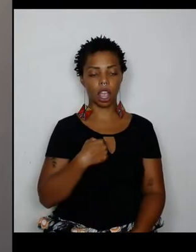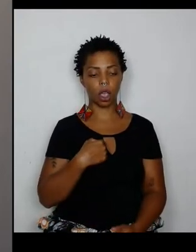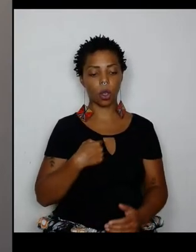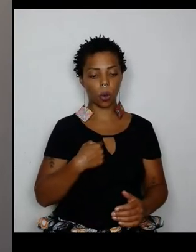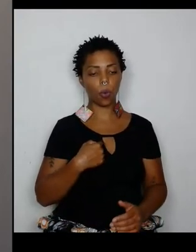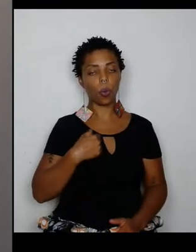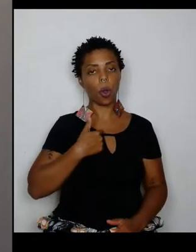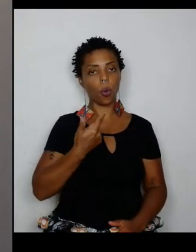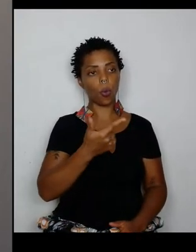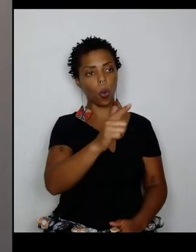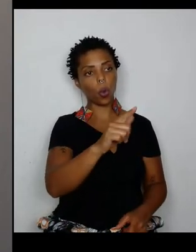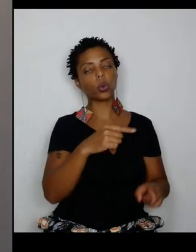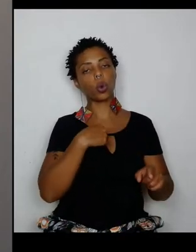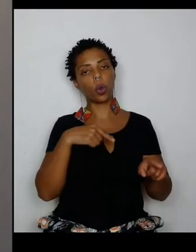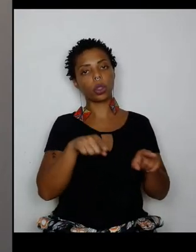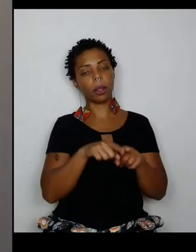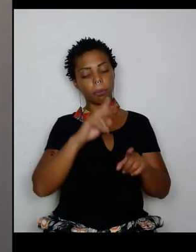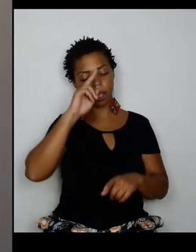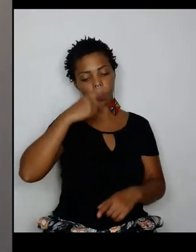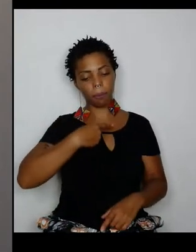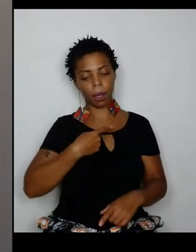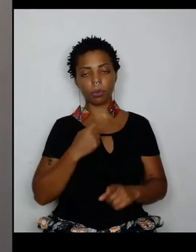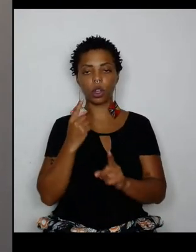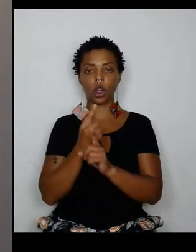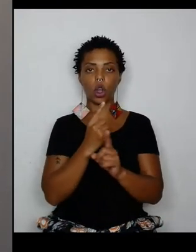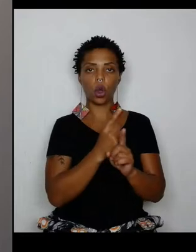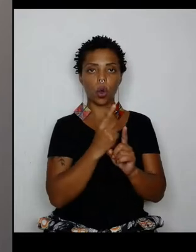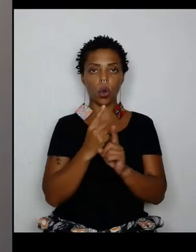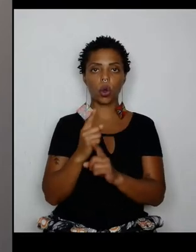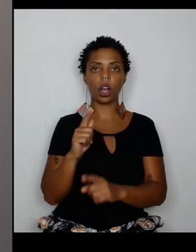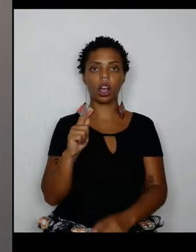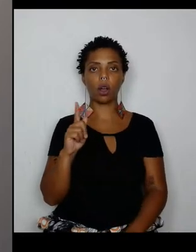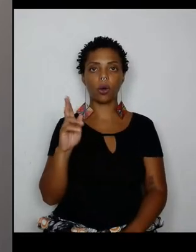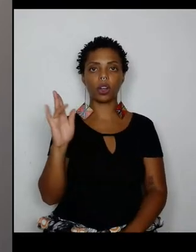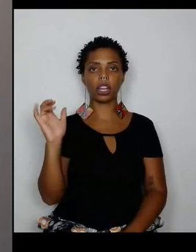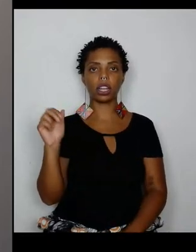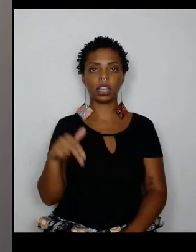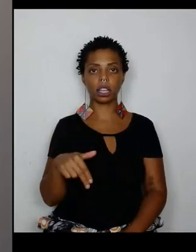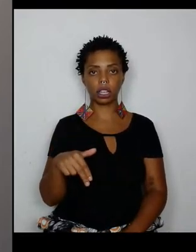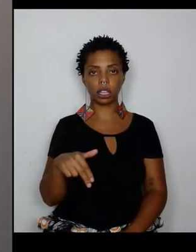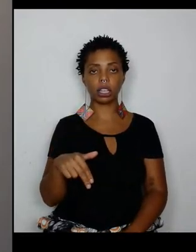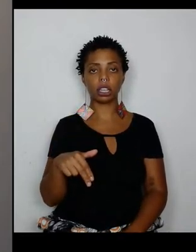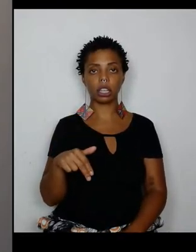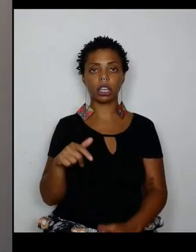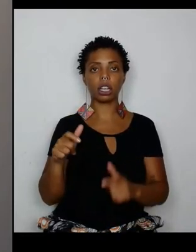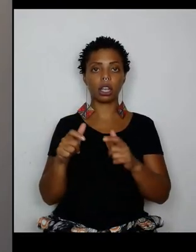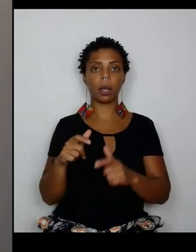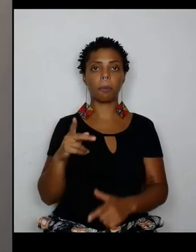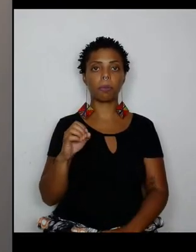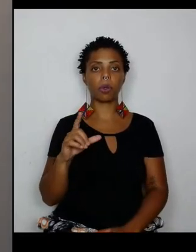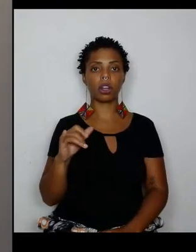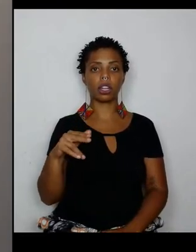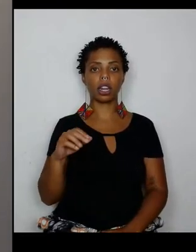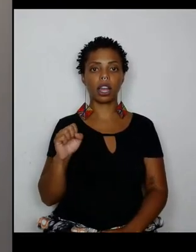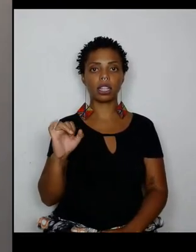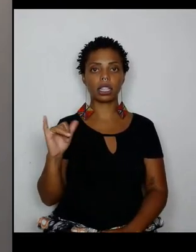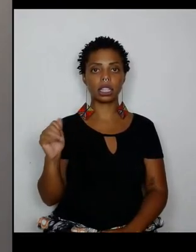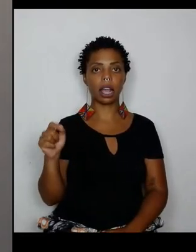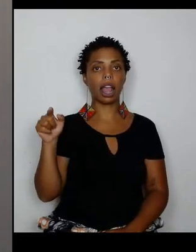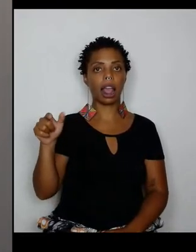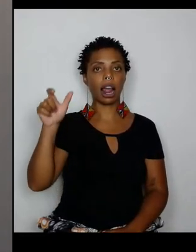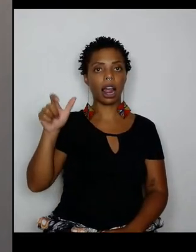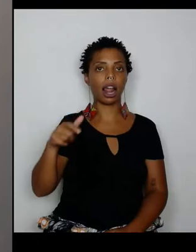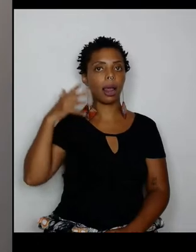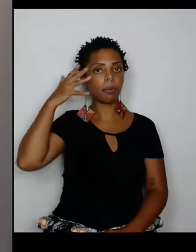i am my other i am my own self encounters with gogan in polynesia